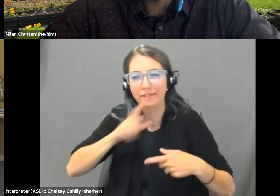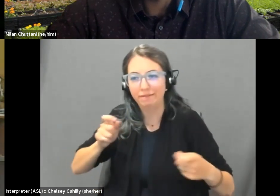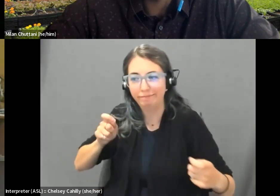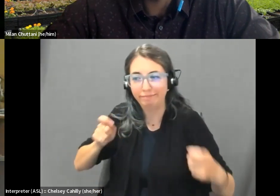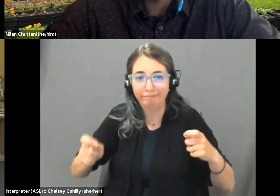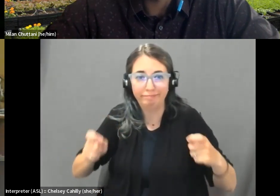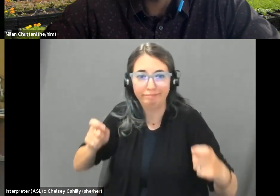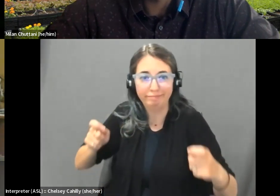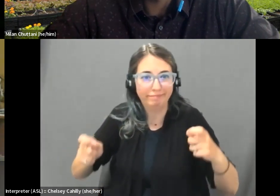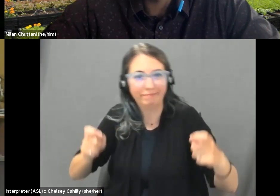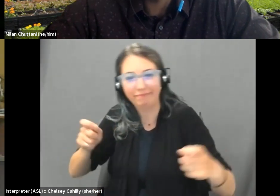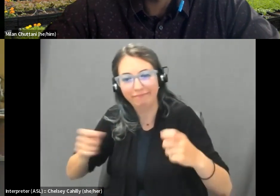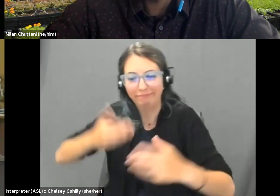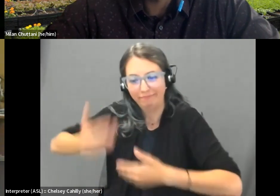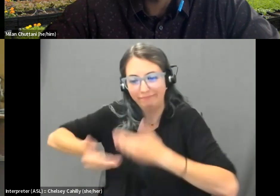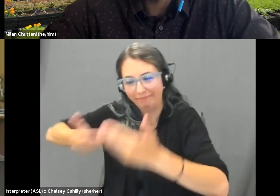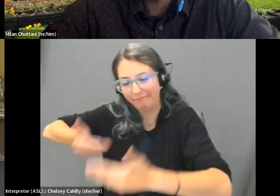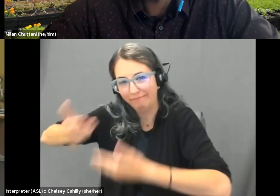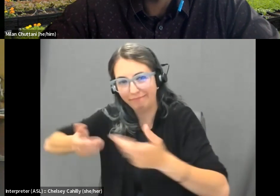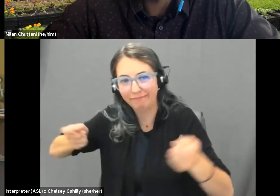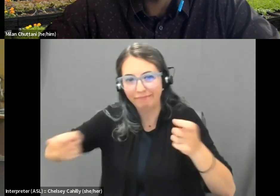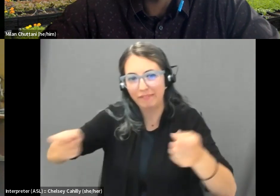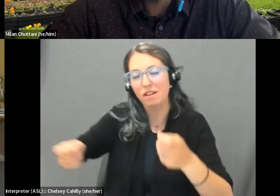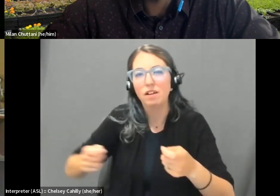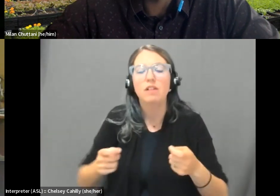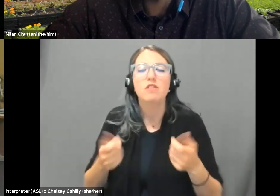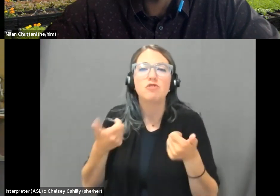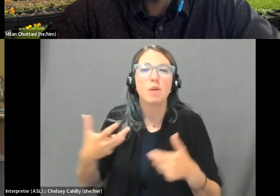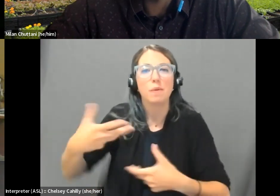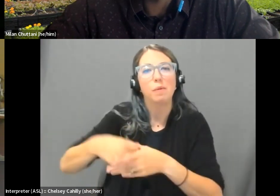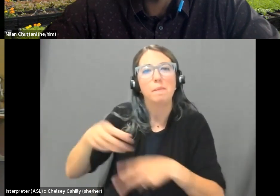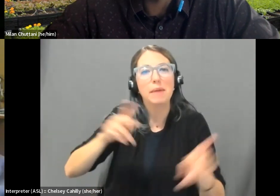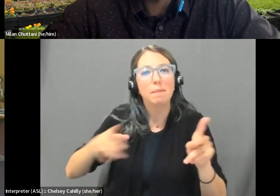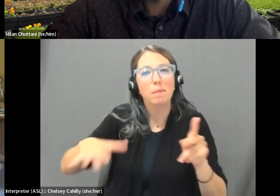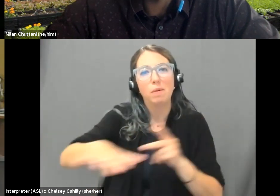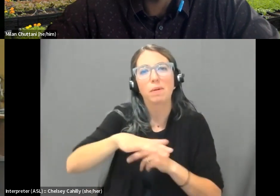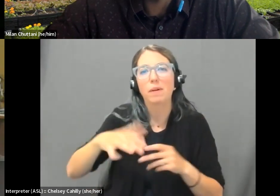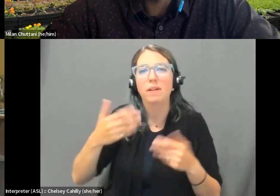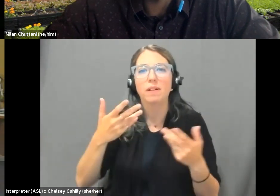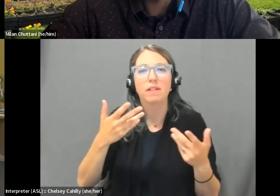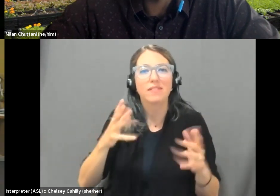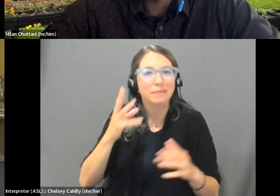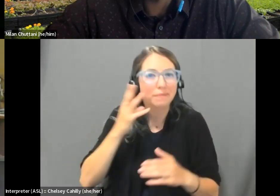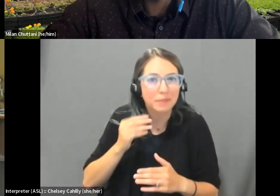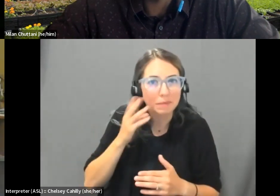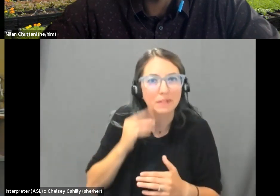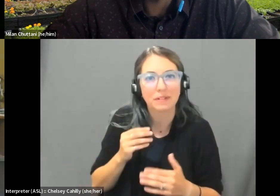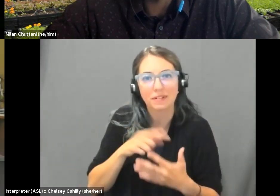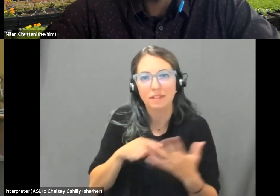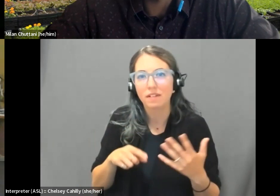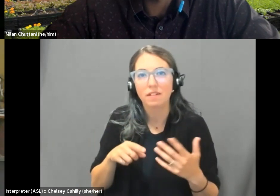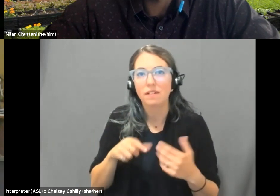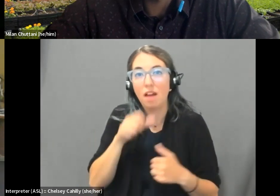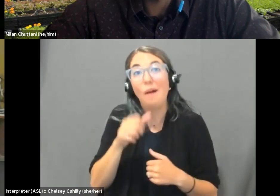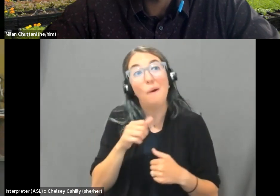lived experience in both an advisory capacity and a bigger, because you met one person of any kind, you've met one person of any kind,